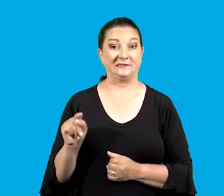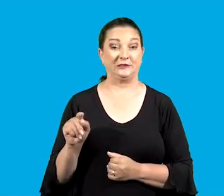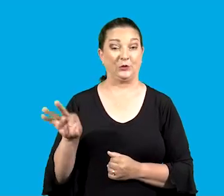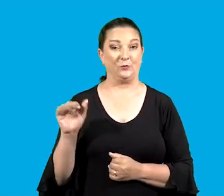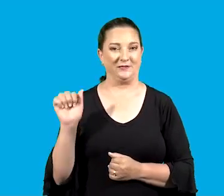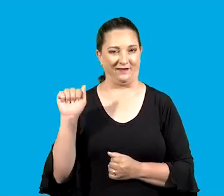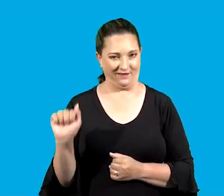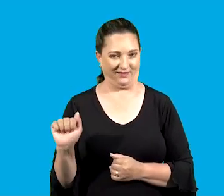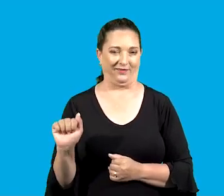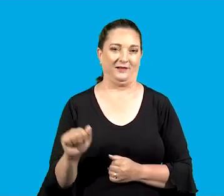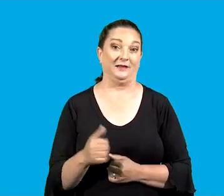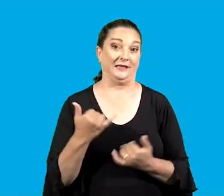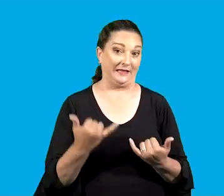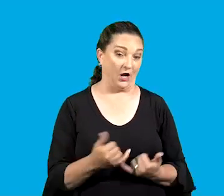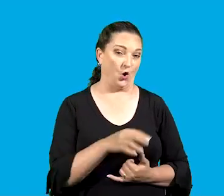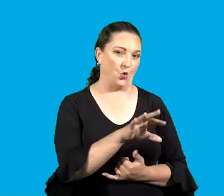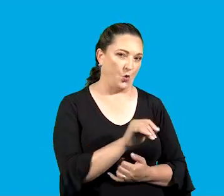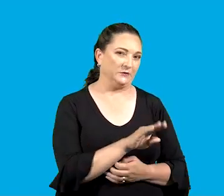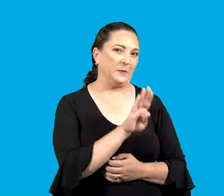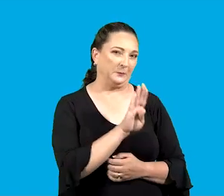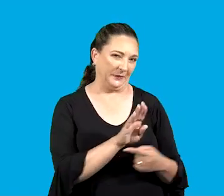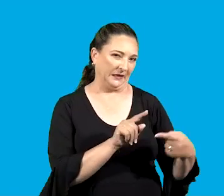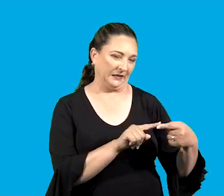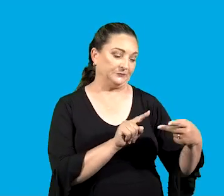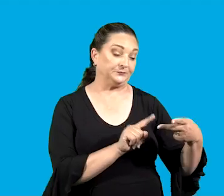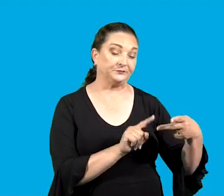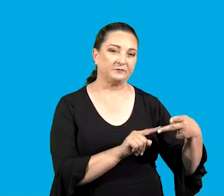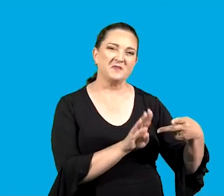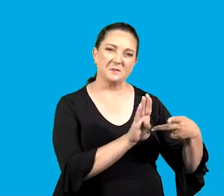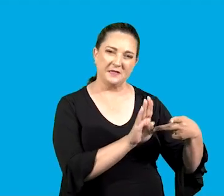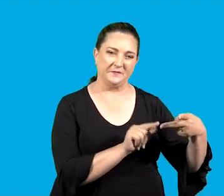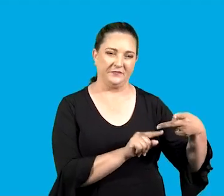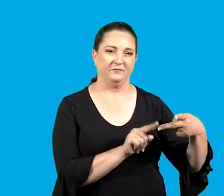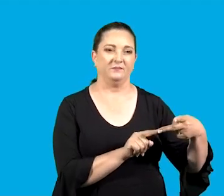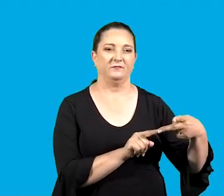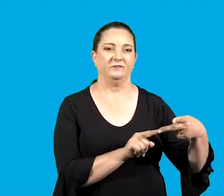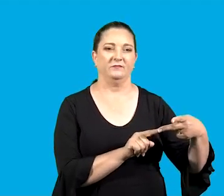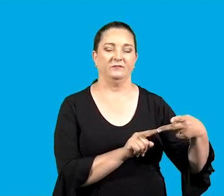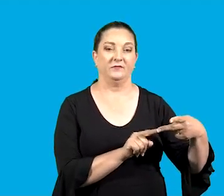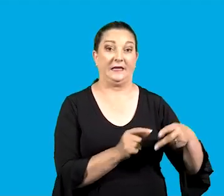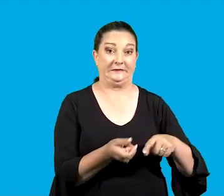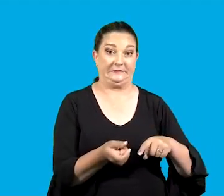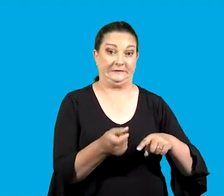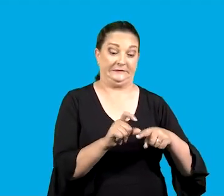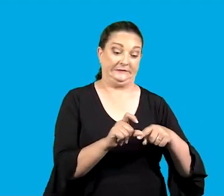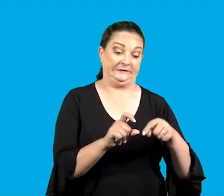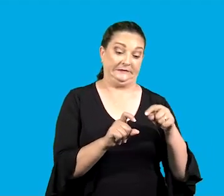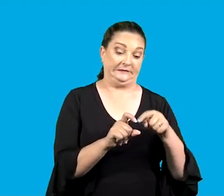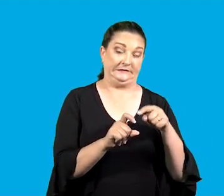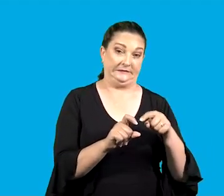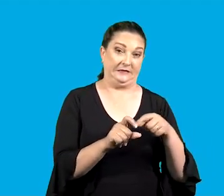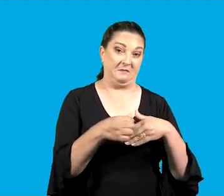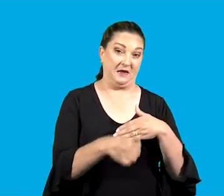600,000. This is option A. Option B of getting this is to simply say the interest that you are